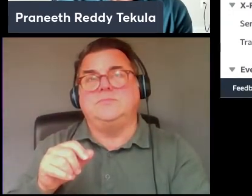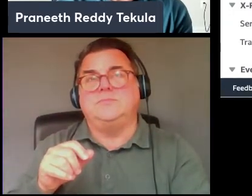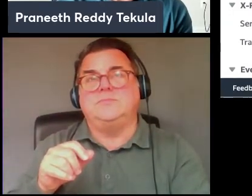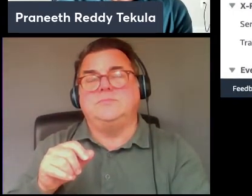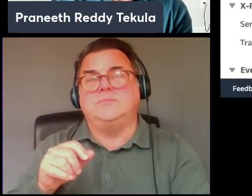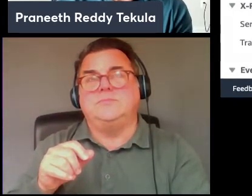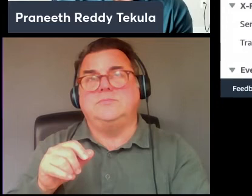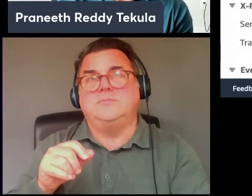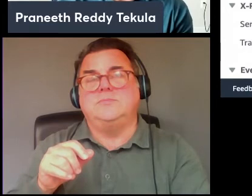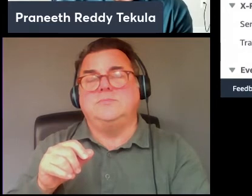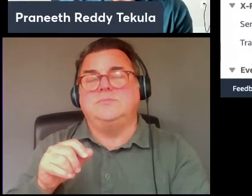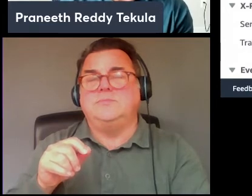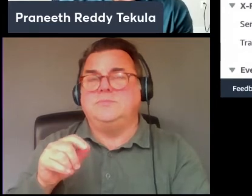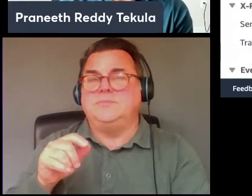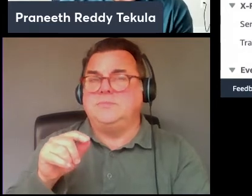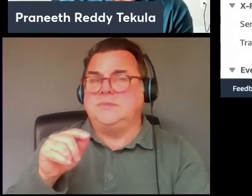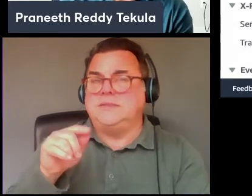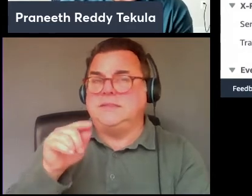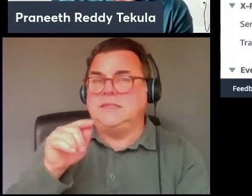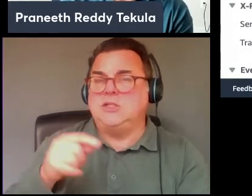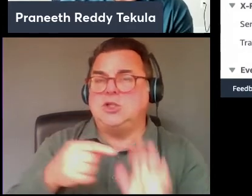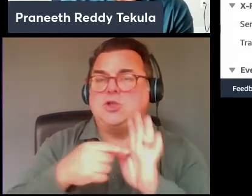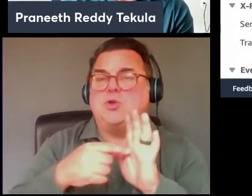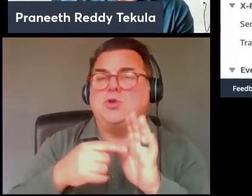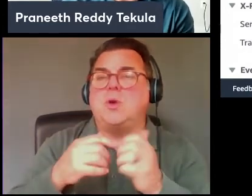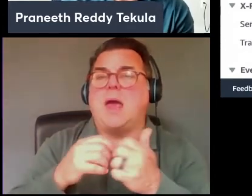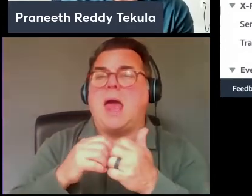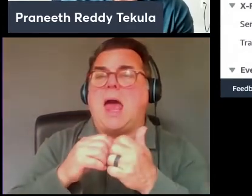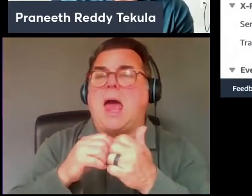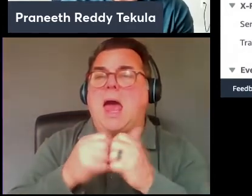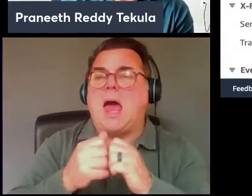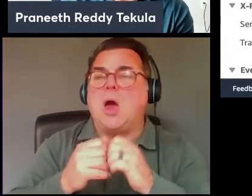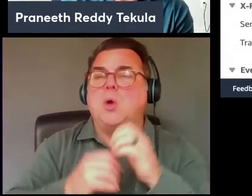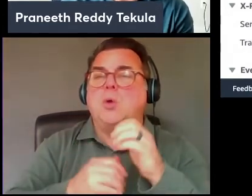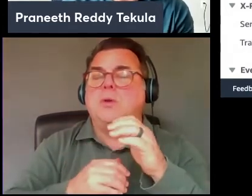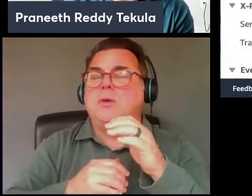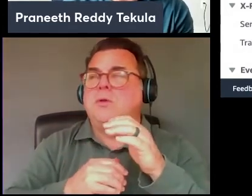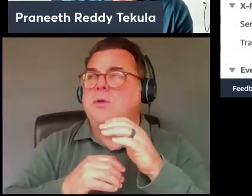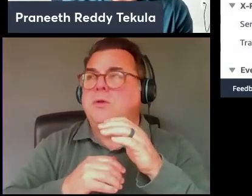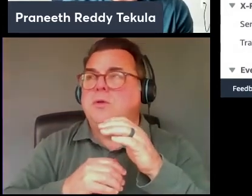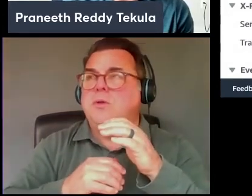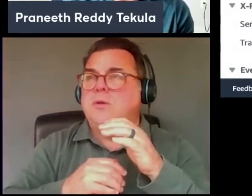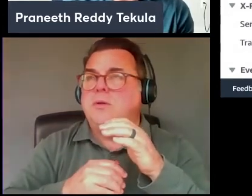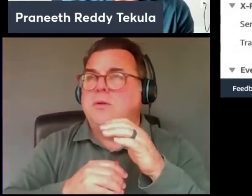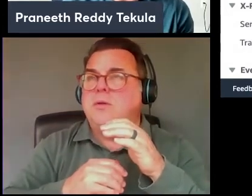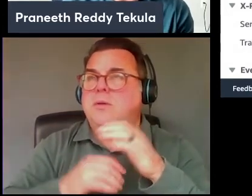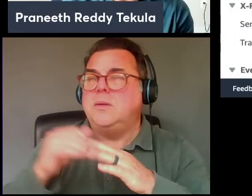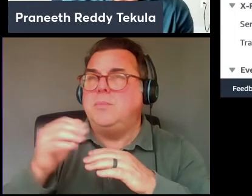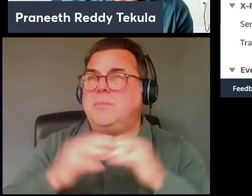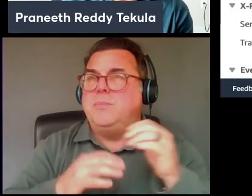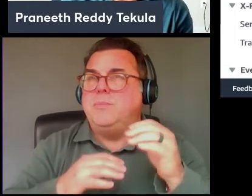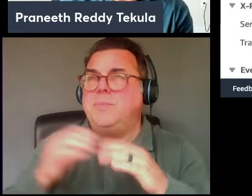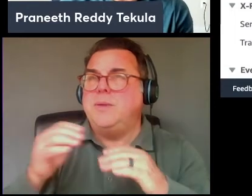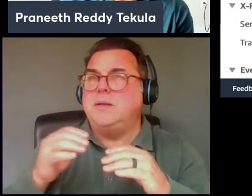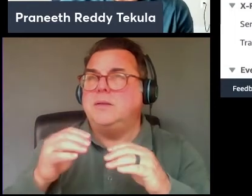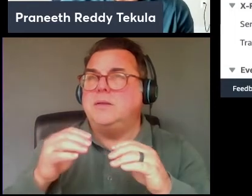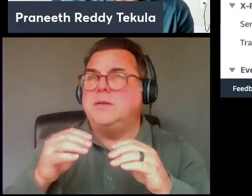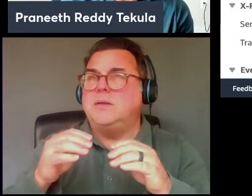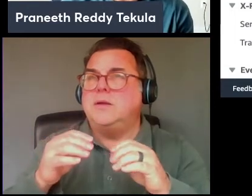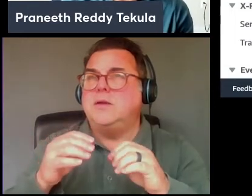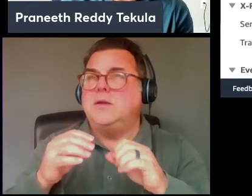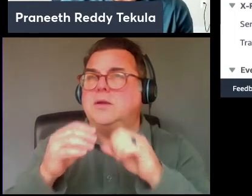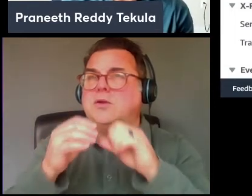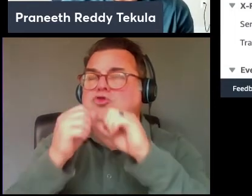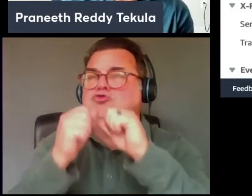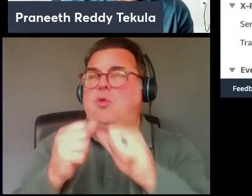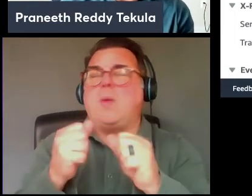is more showing you on how the builder view is giving you or prompting you with available options